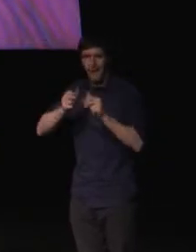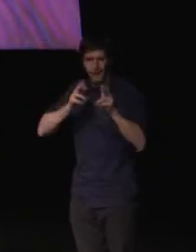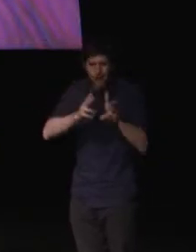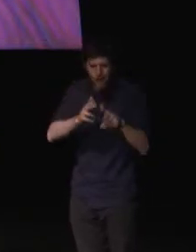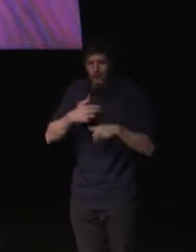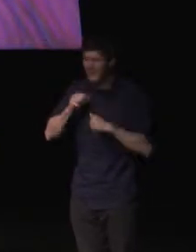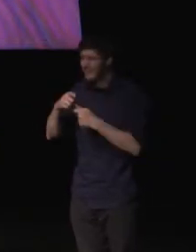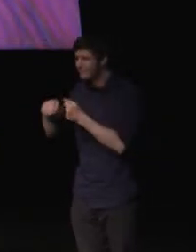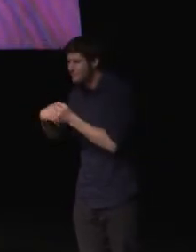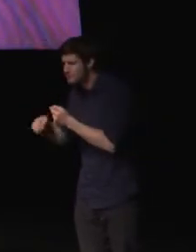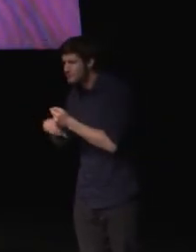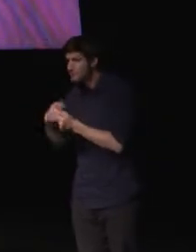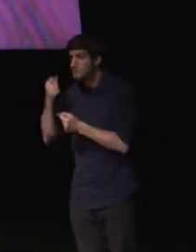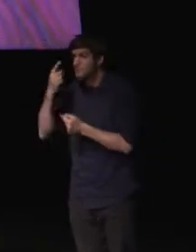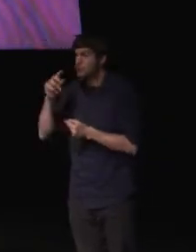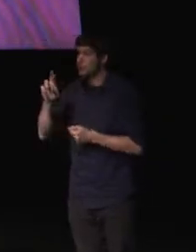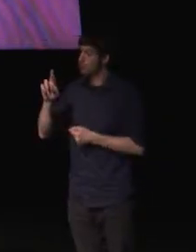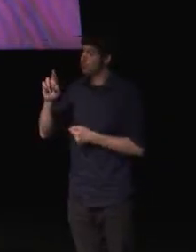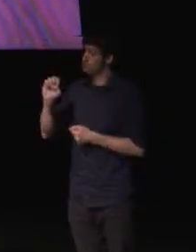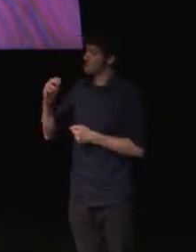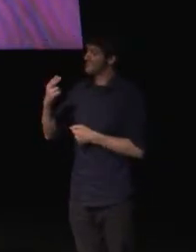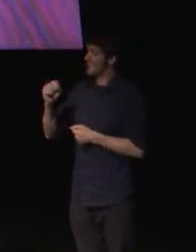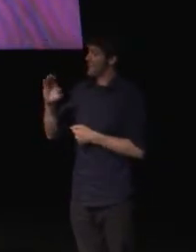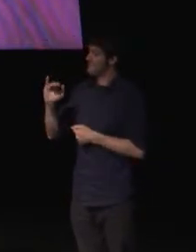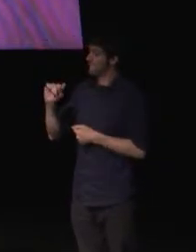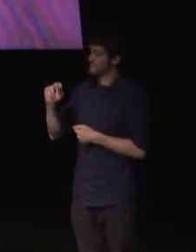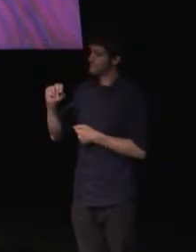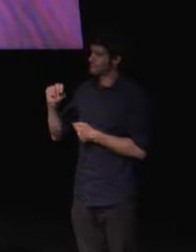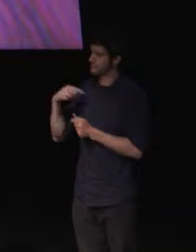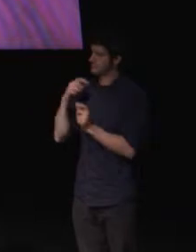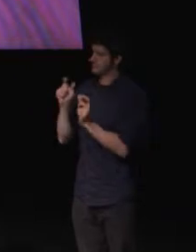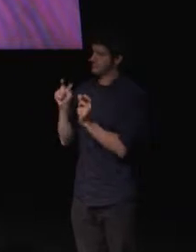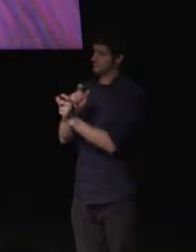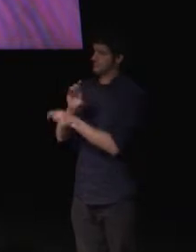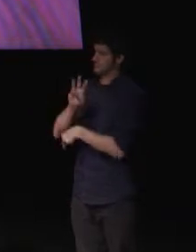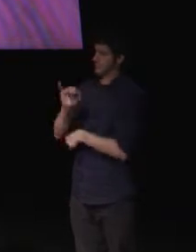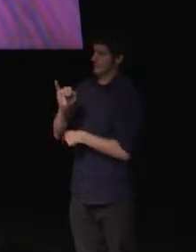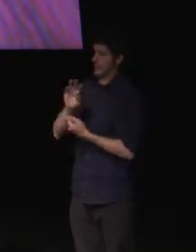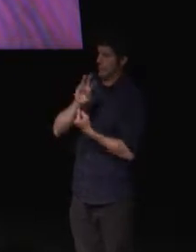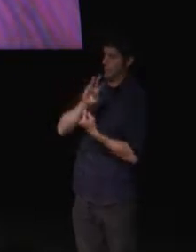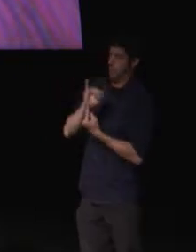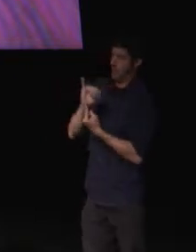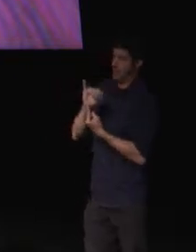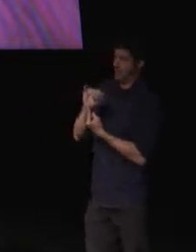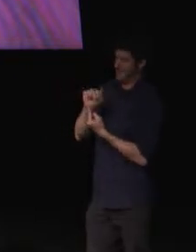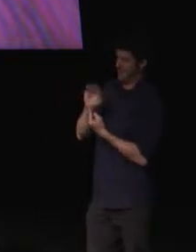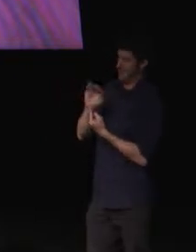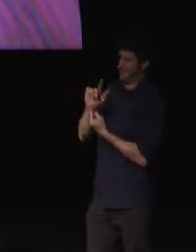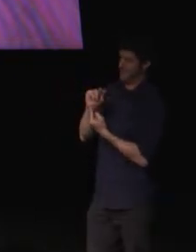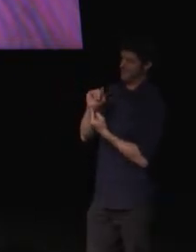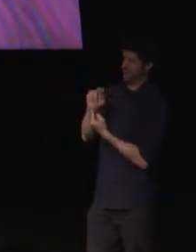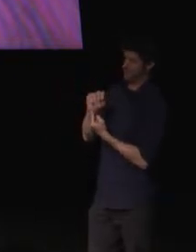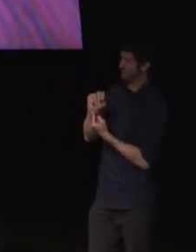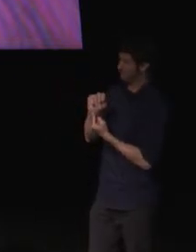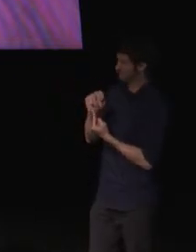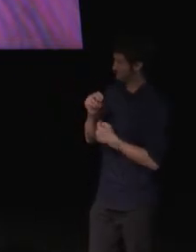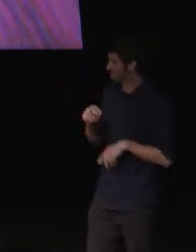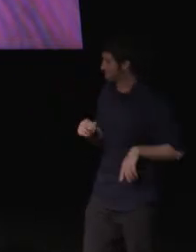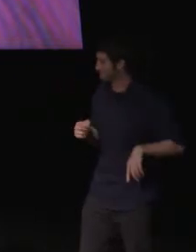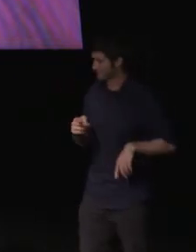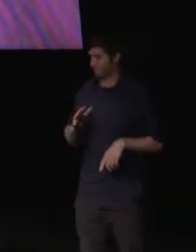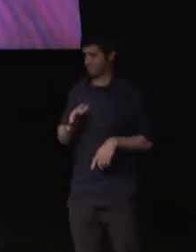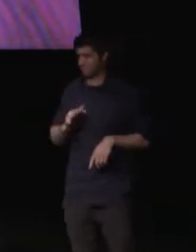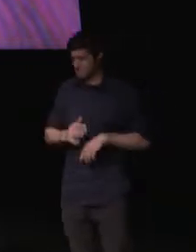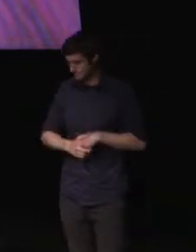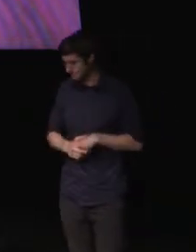term rehabilitation became a pretty commonplace term in many clinics. So kind of fast forward a little